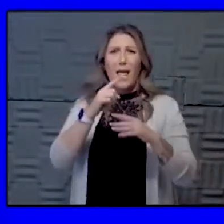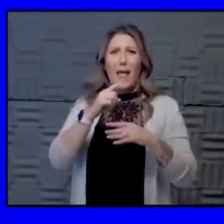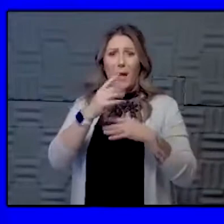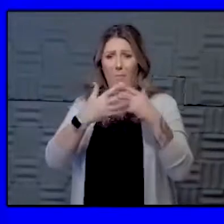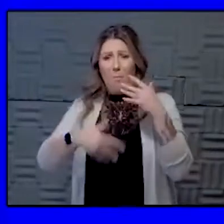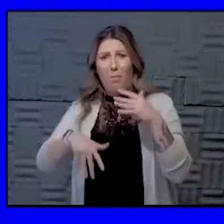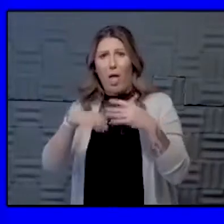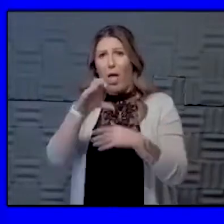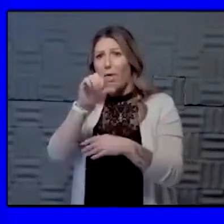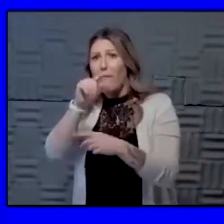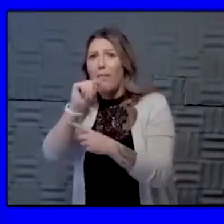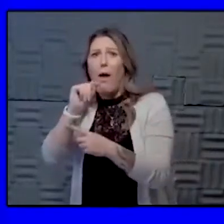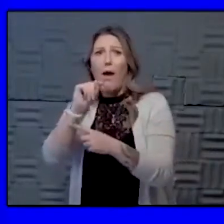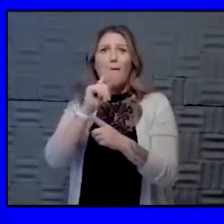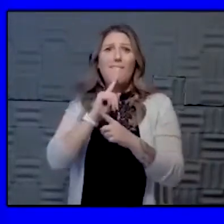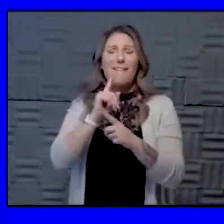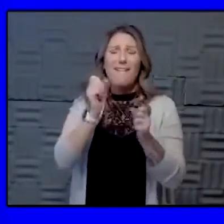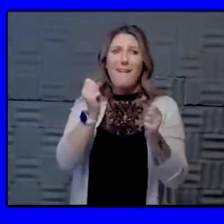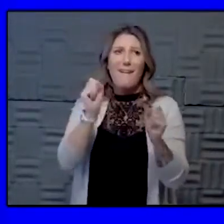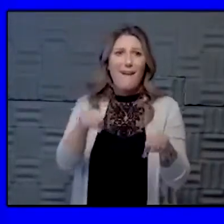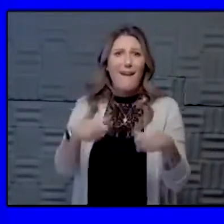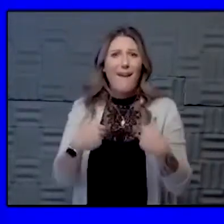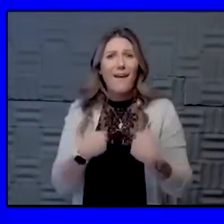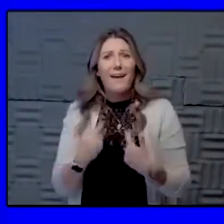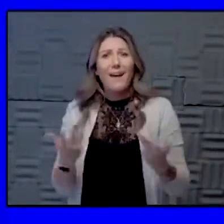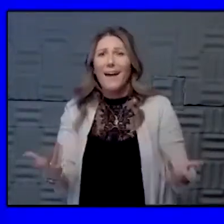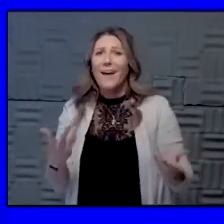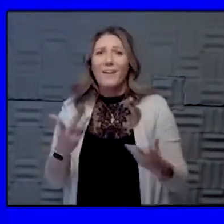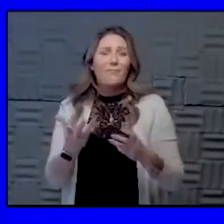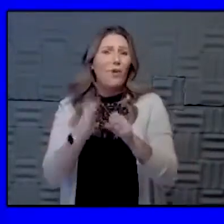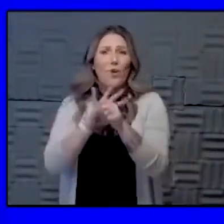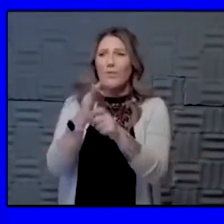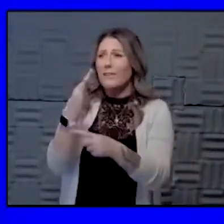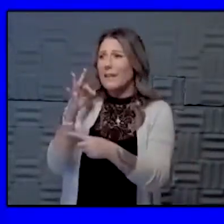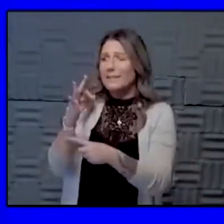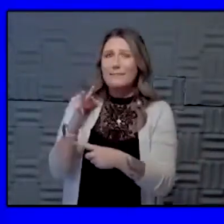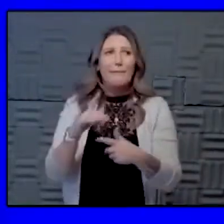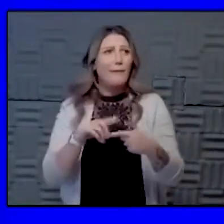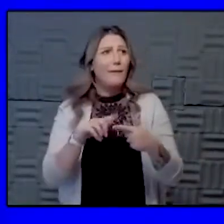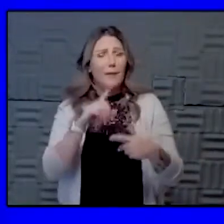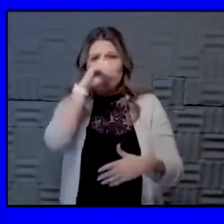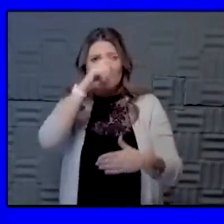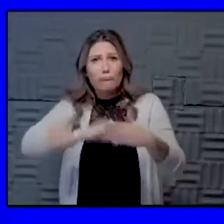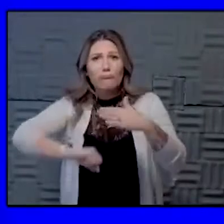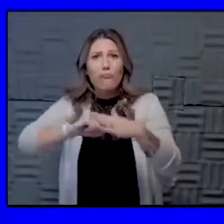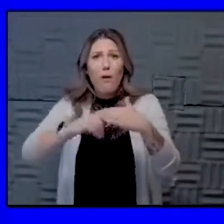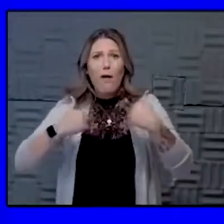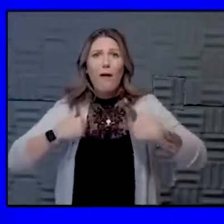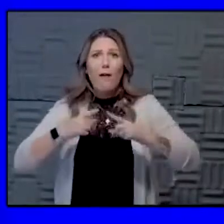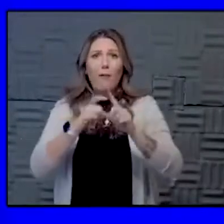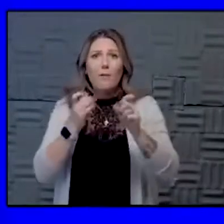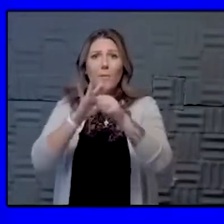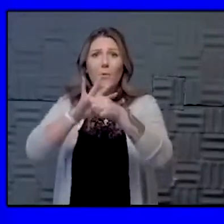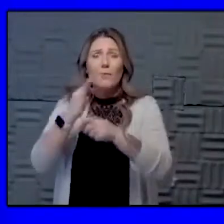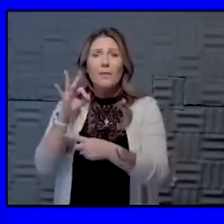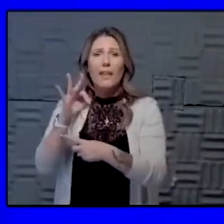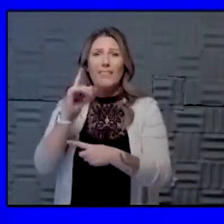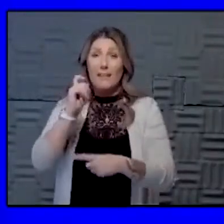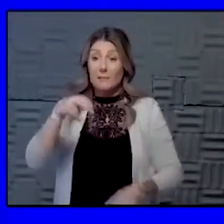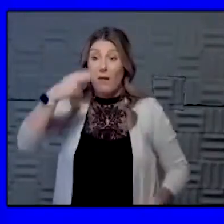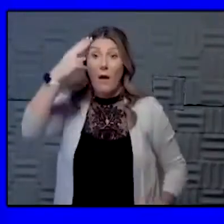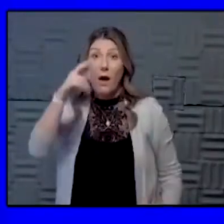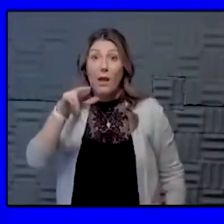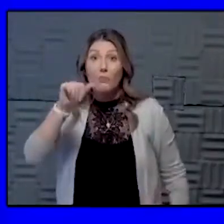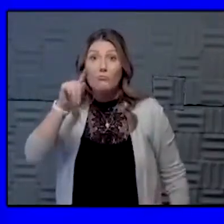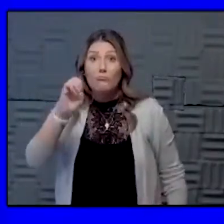people that have COVID-19. We've just heard you can have stroke in 20% of people who have COVID-19. That is a very high rate compared to any of